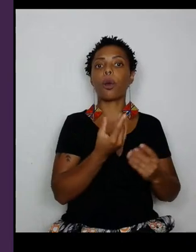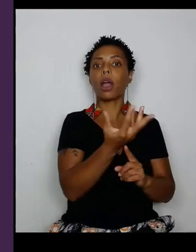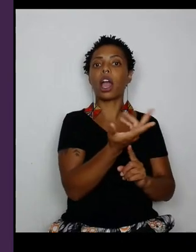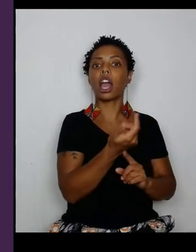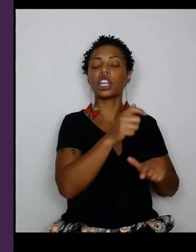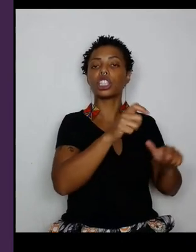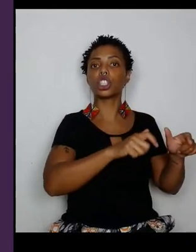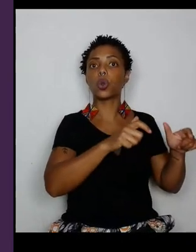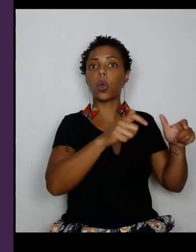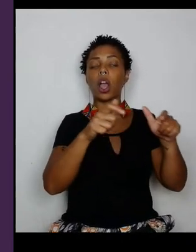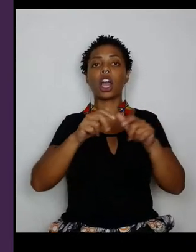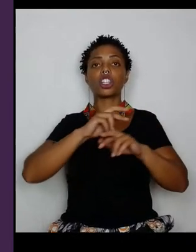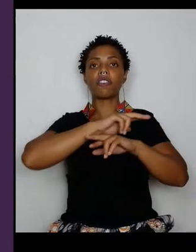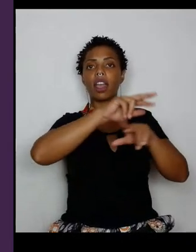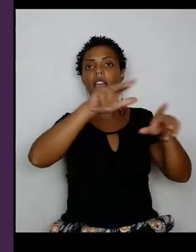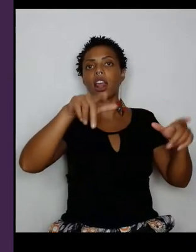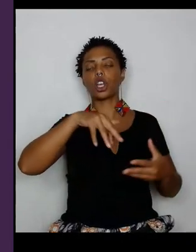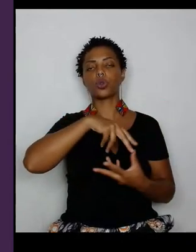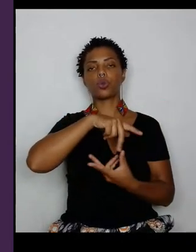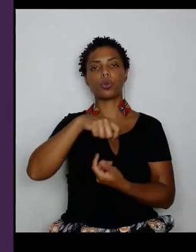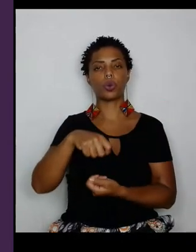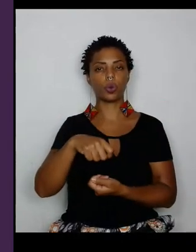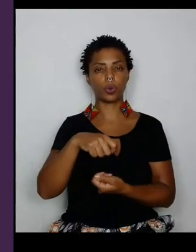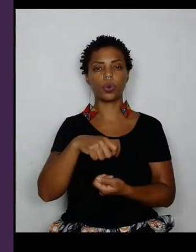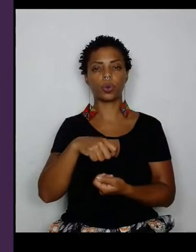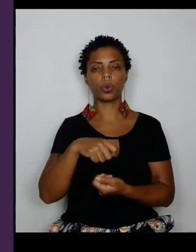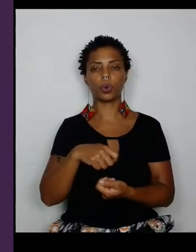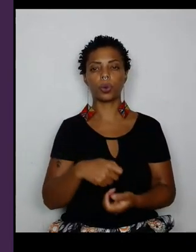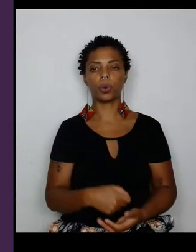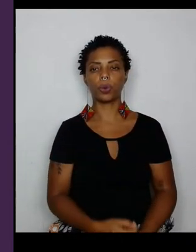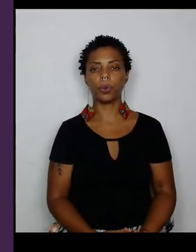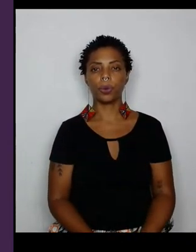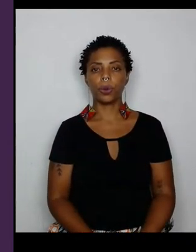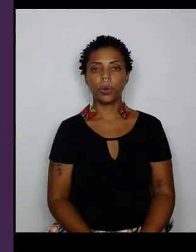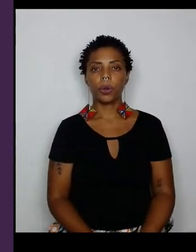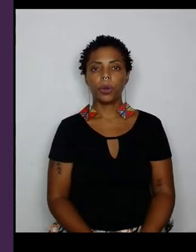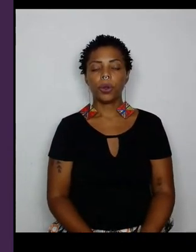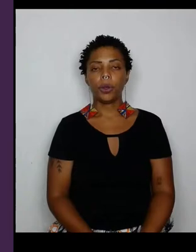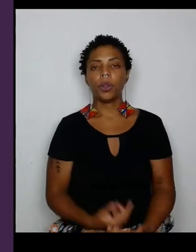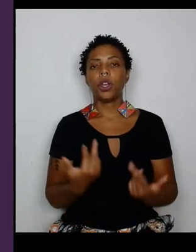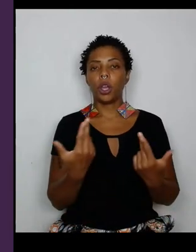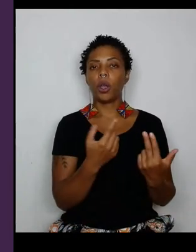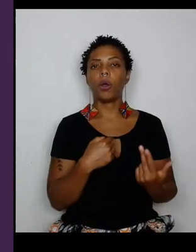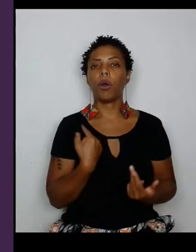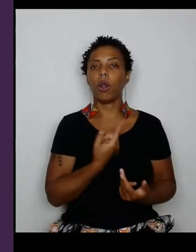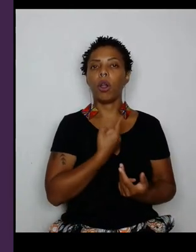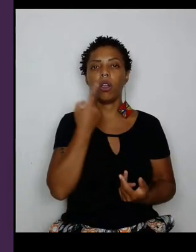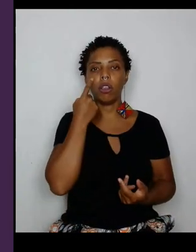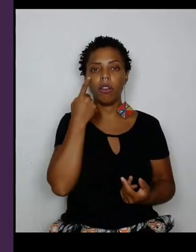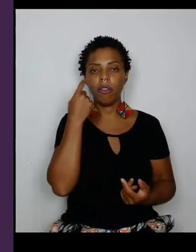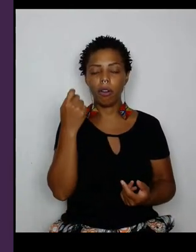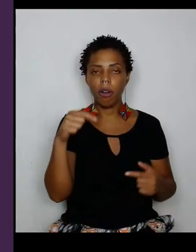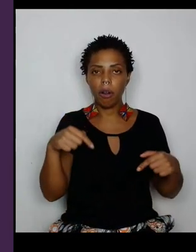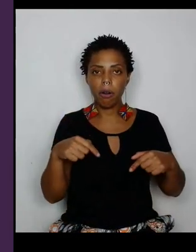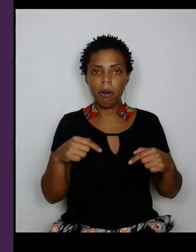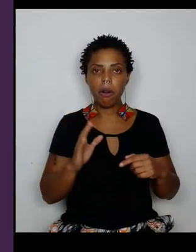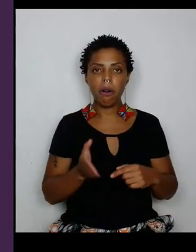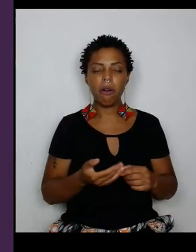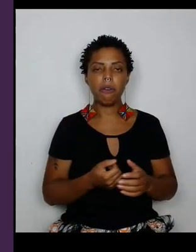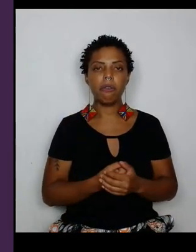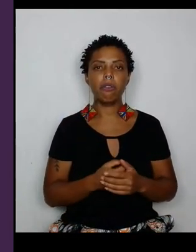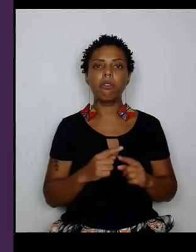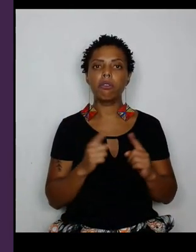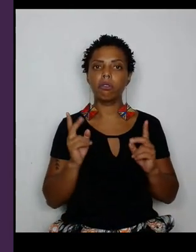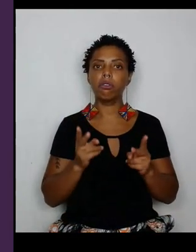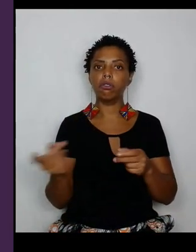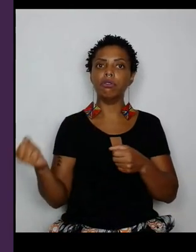granted all men in the cases which i've been looking at but who nevertheless um return and return to gurgan so i will leave that as